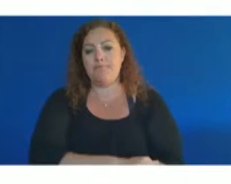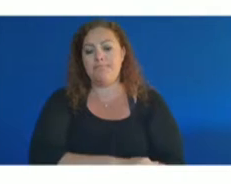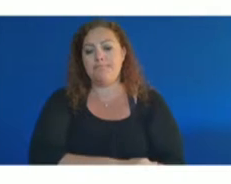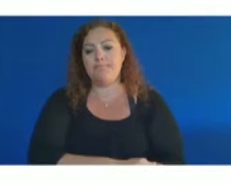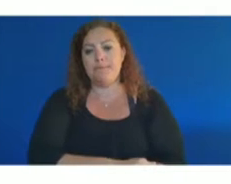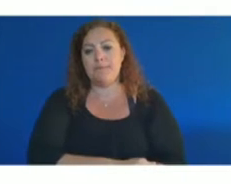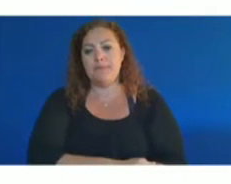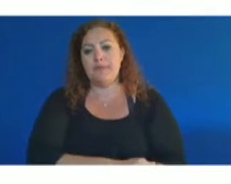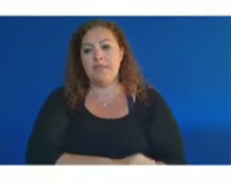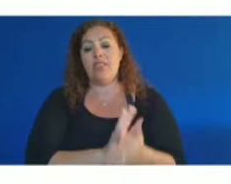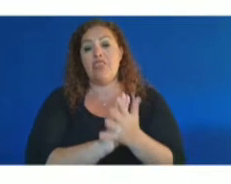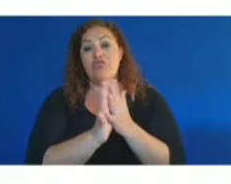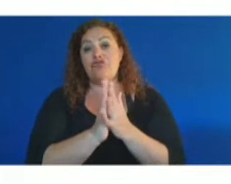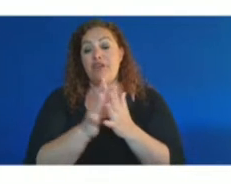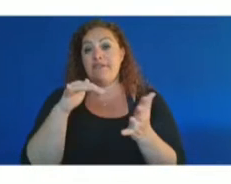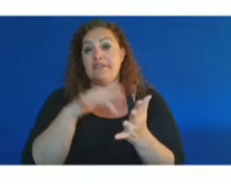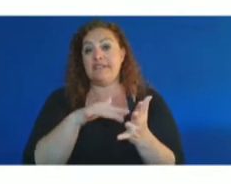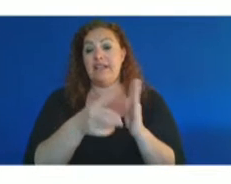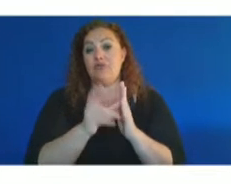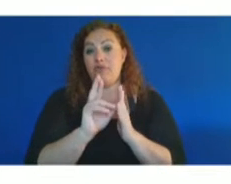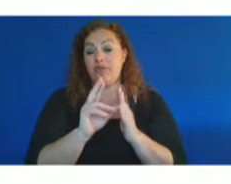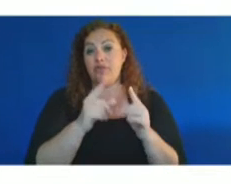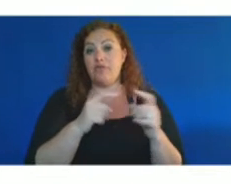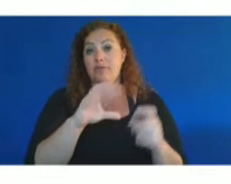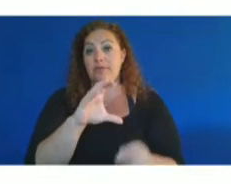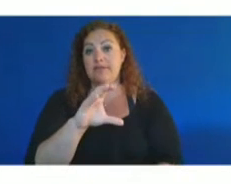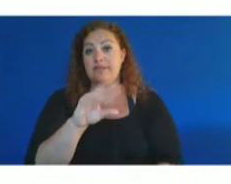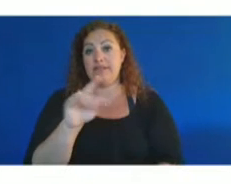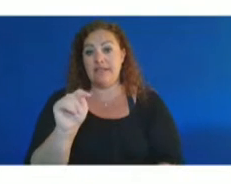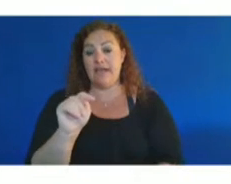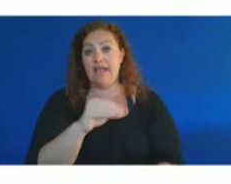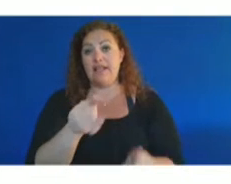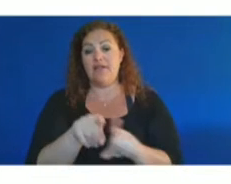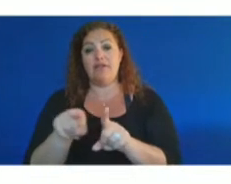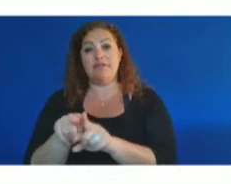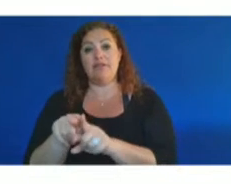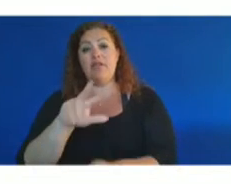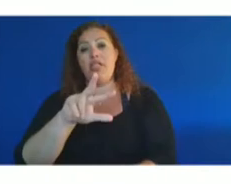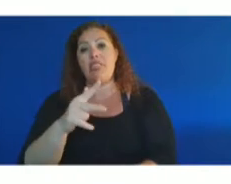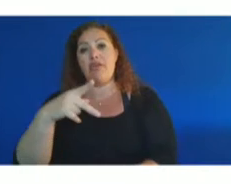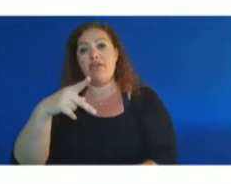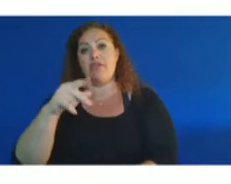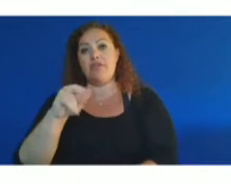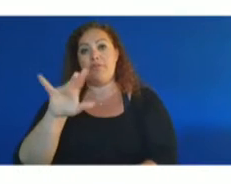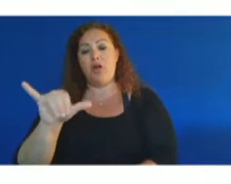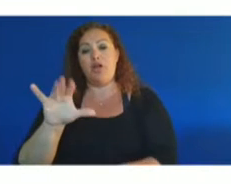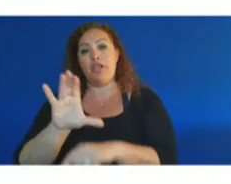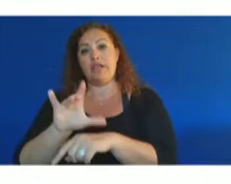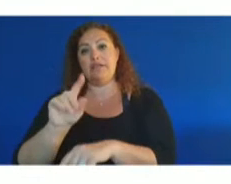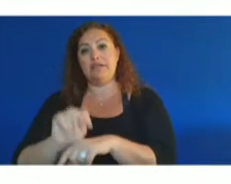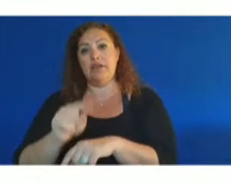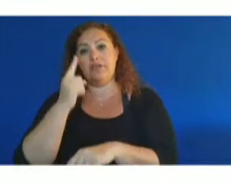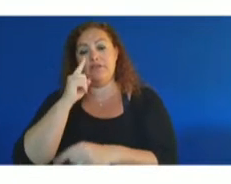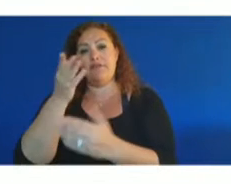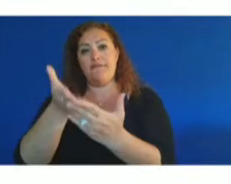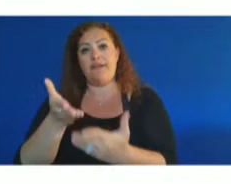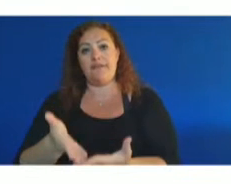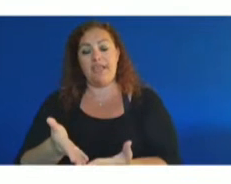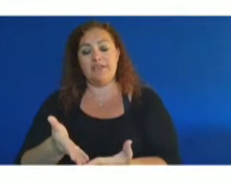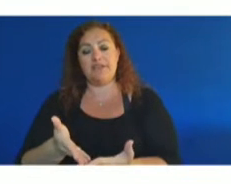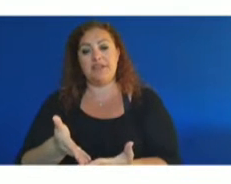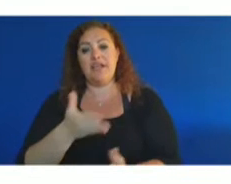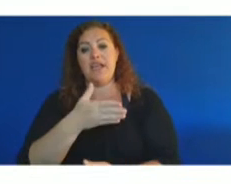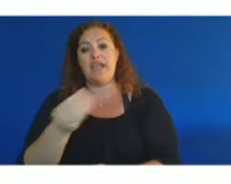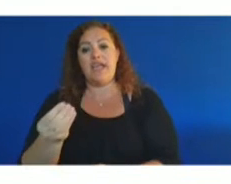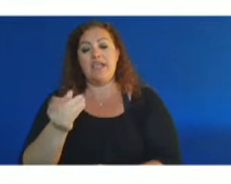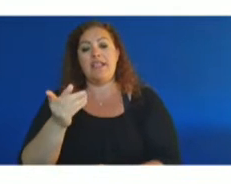traffic study was red viewed by sedot as well as our third party uh consultant for verification um and